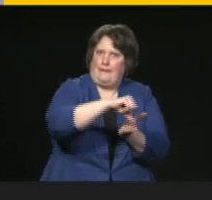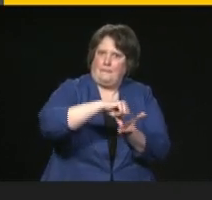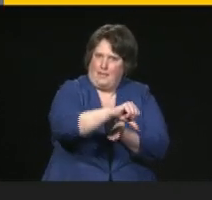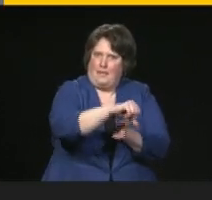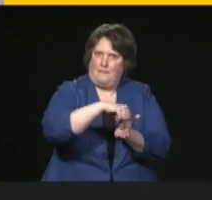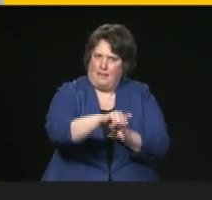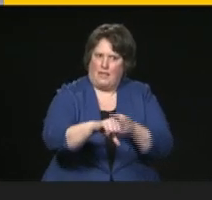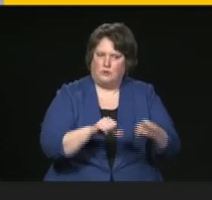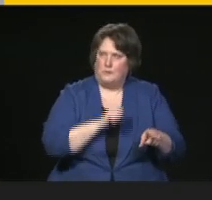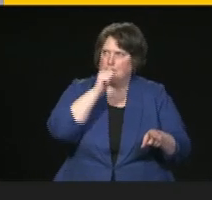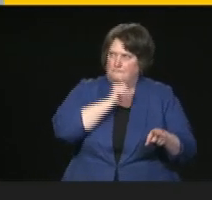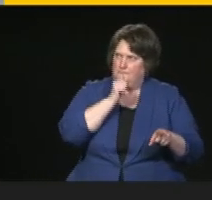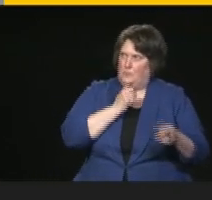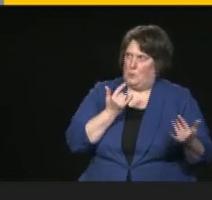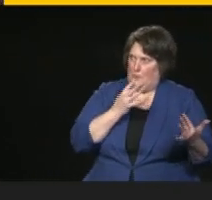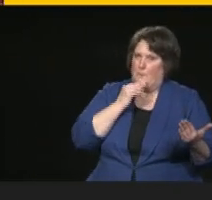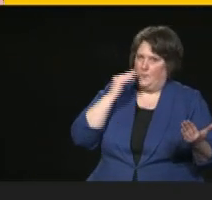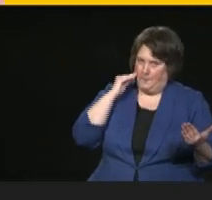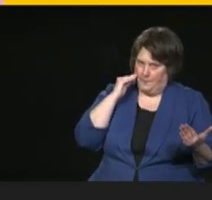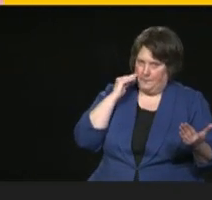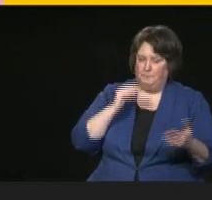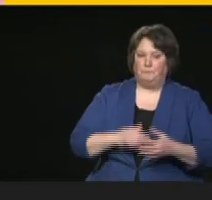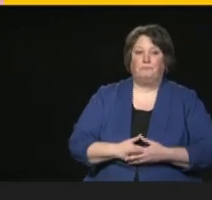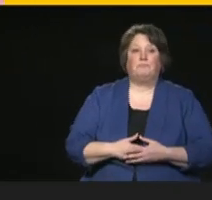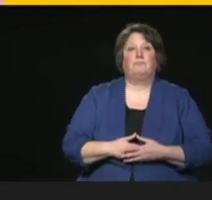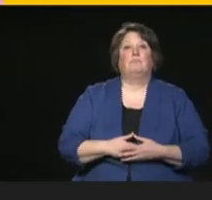if I could just add,